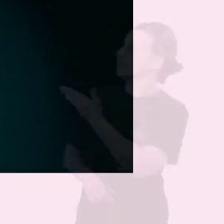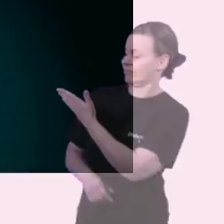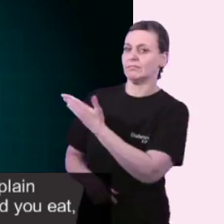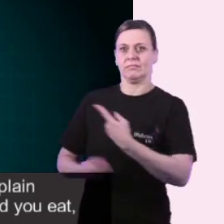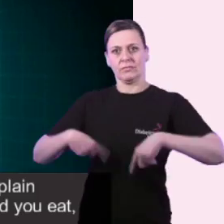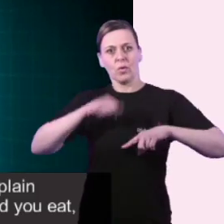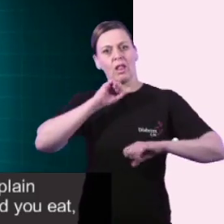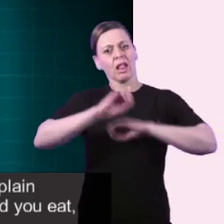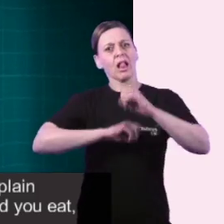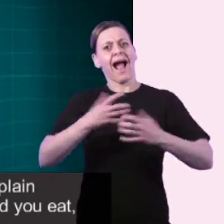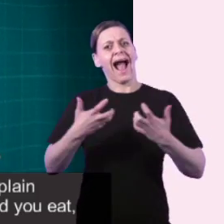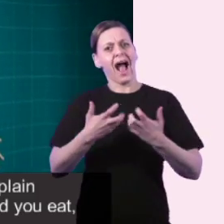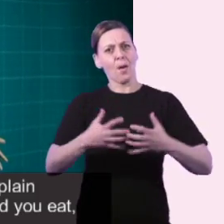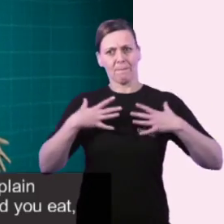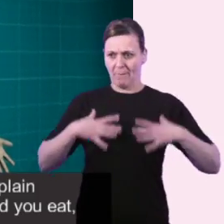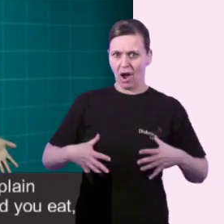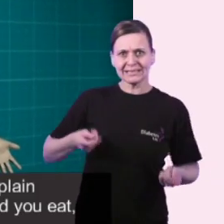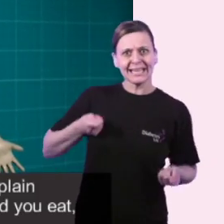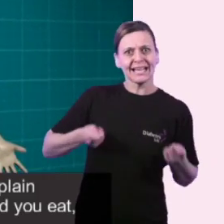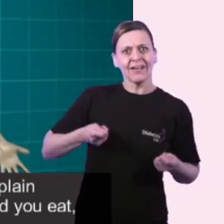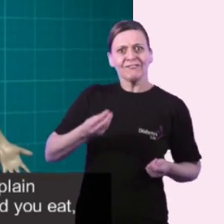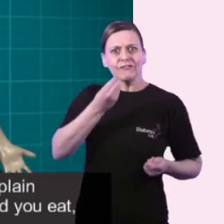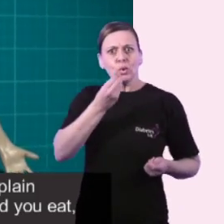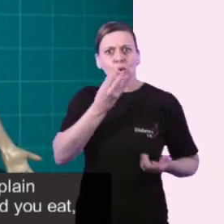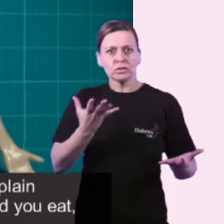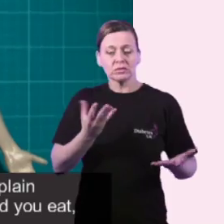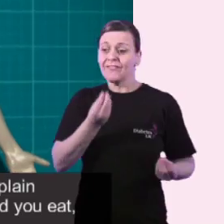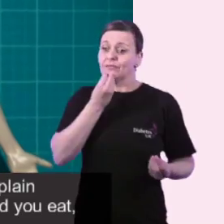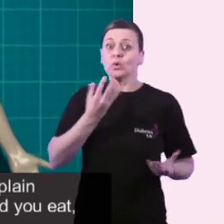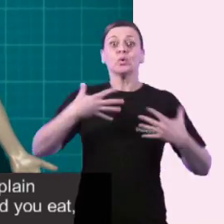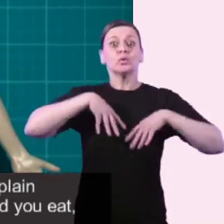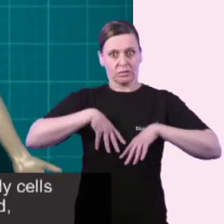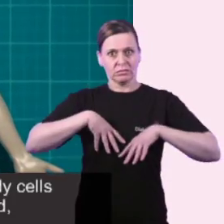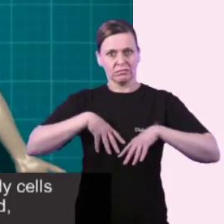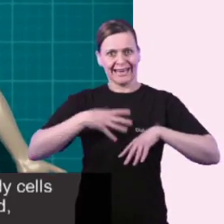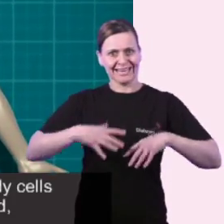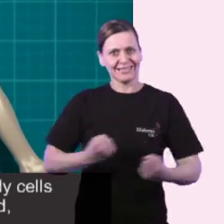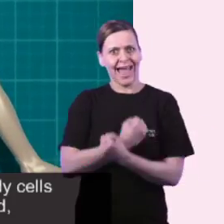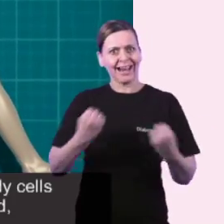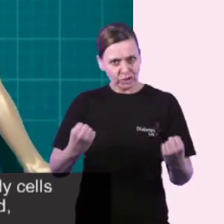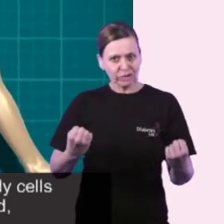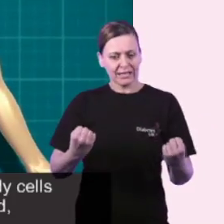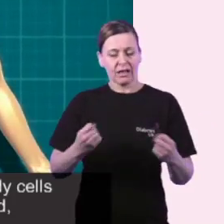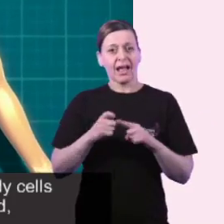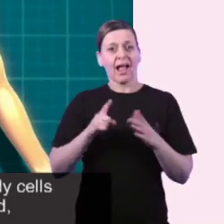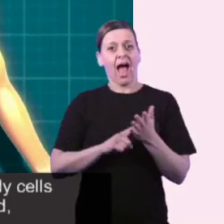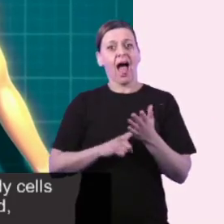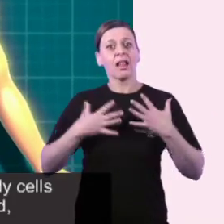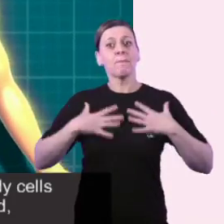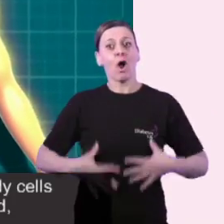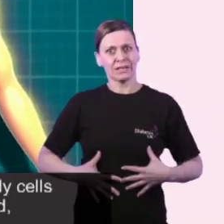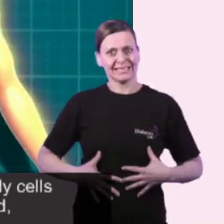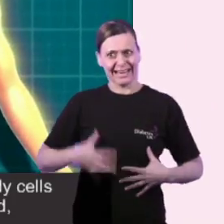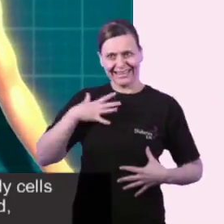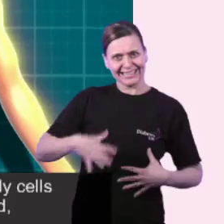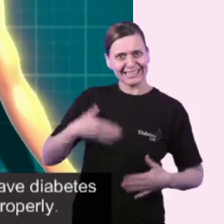In this film we're going to explain how your body processes the food you eat in order to provide all your body cells with the energy